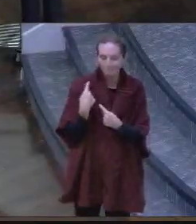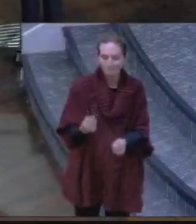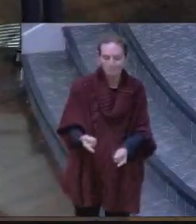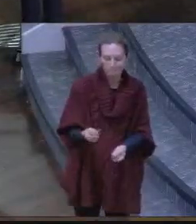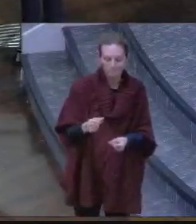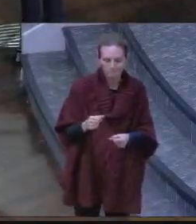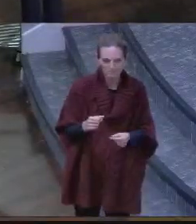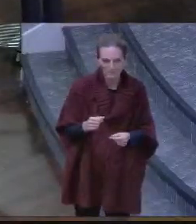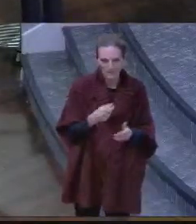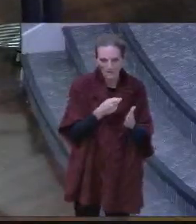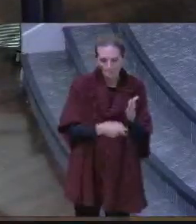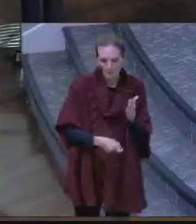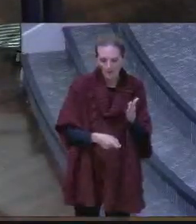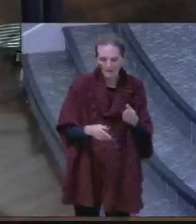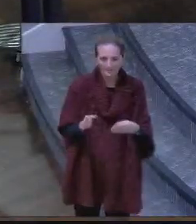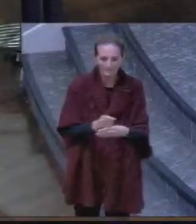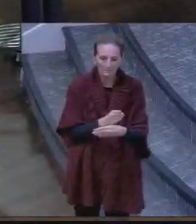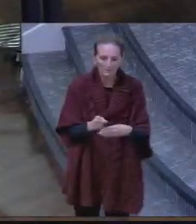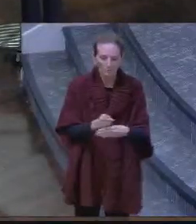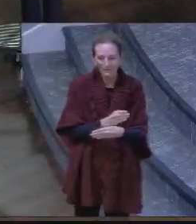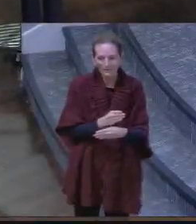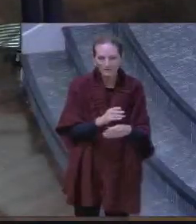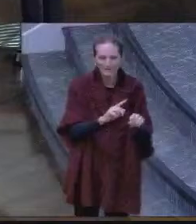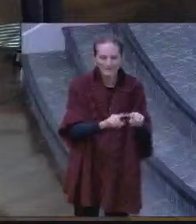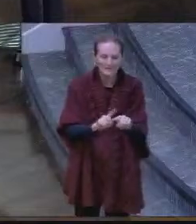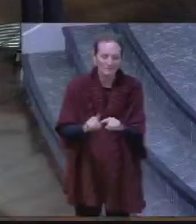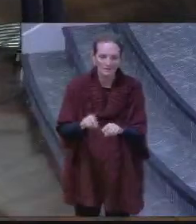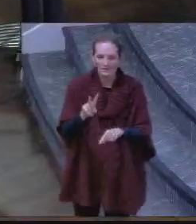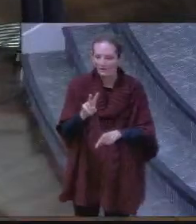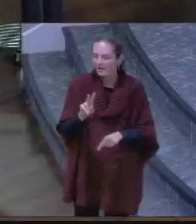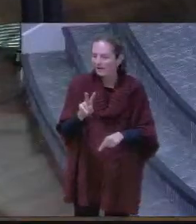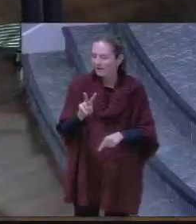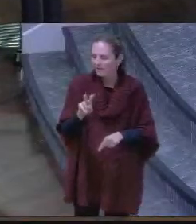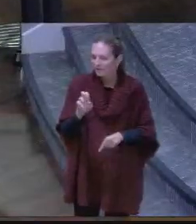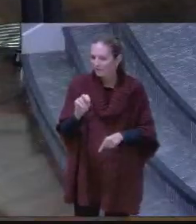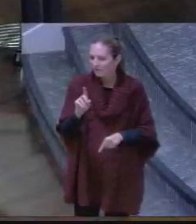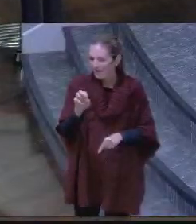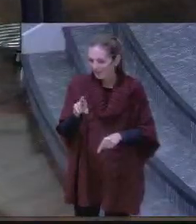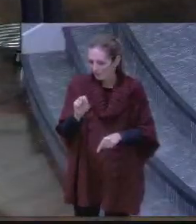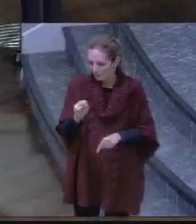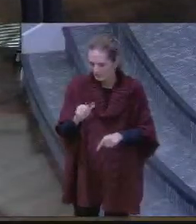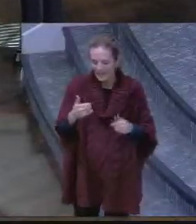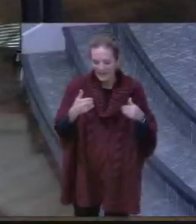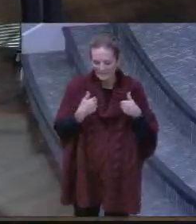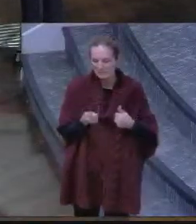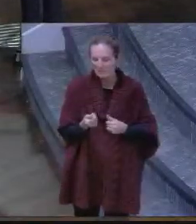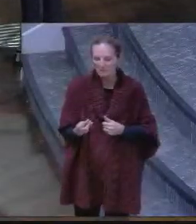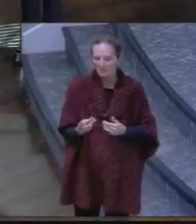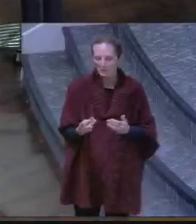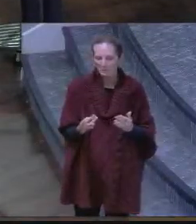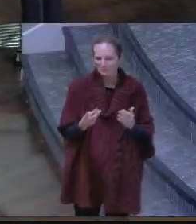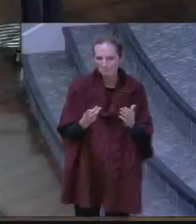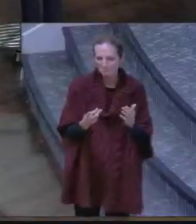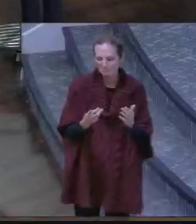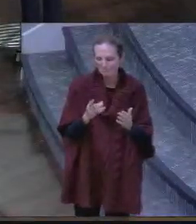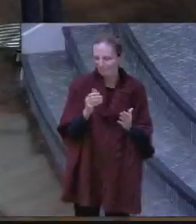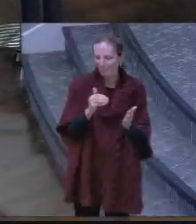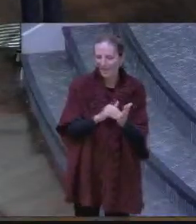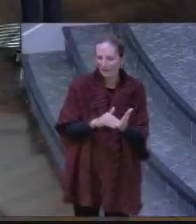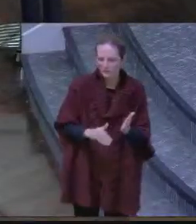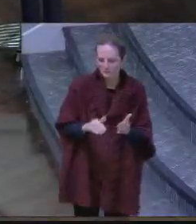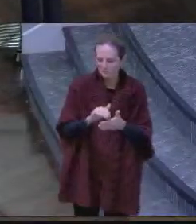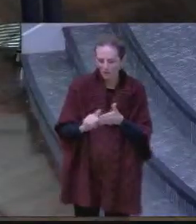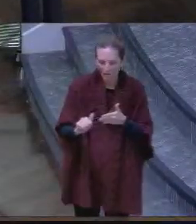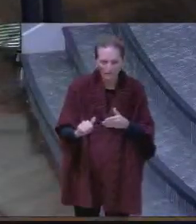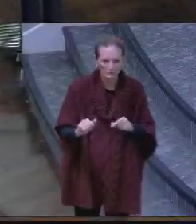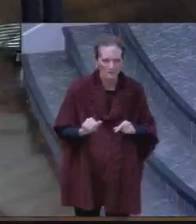the prices between the different vendors has been just a few $1,000s. The prices don't variate that much when you talk about as